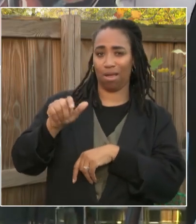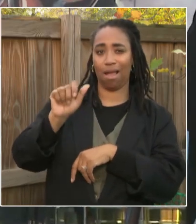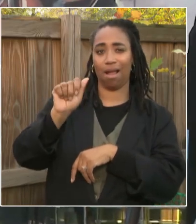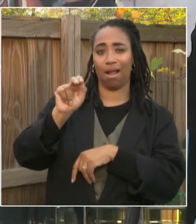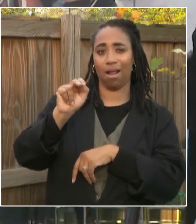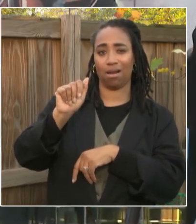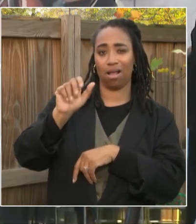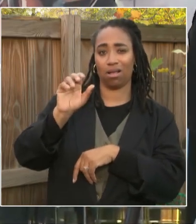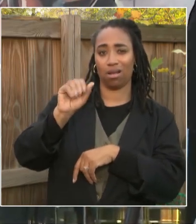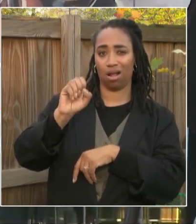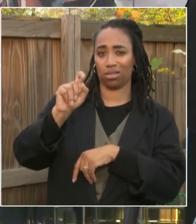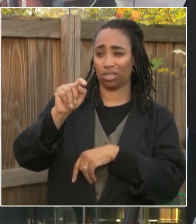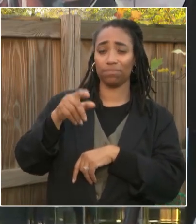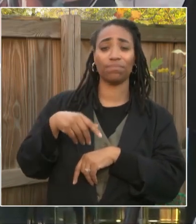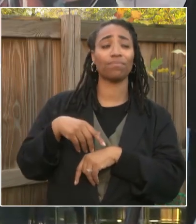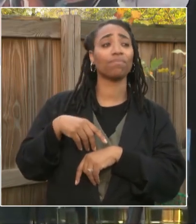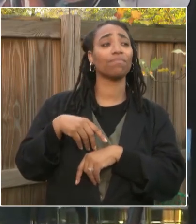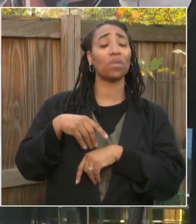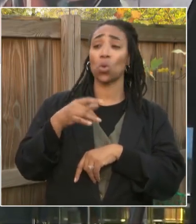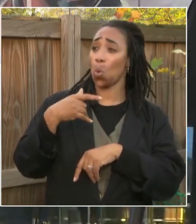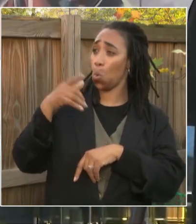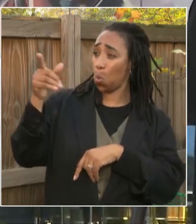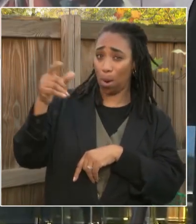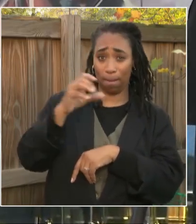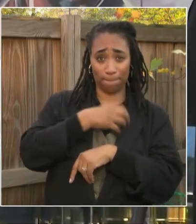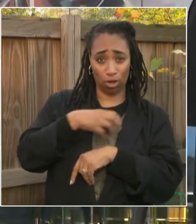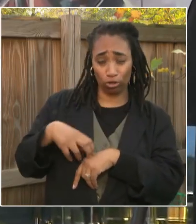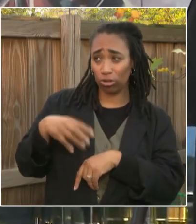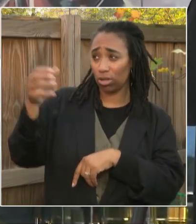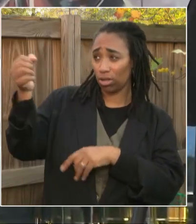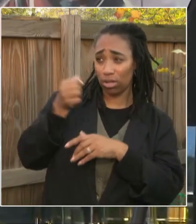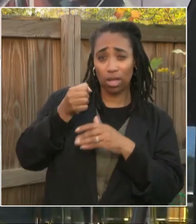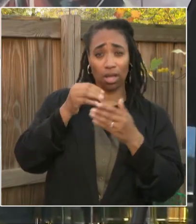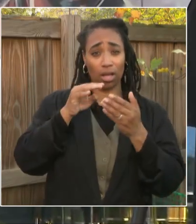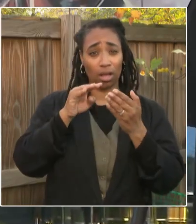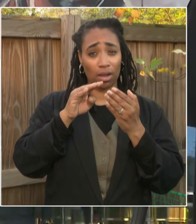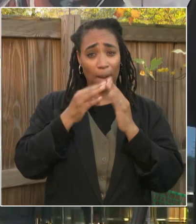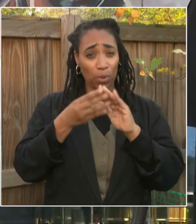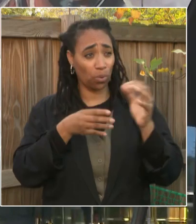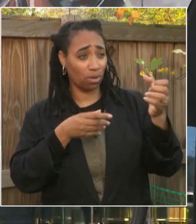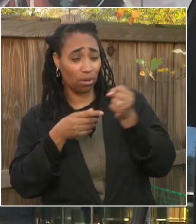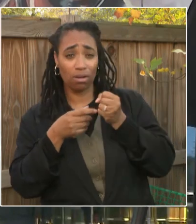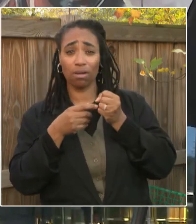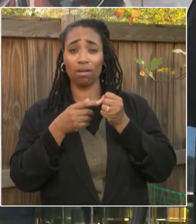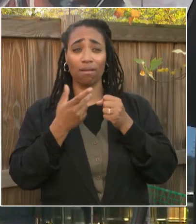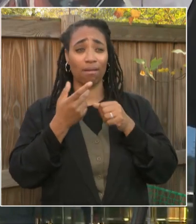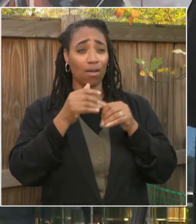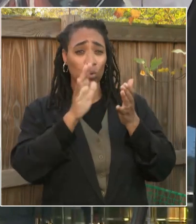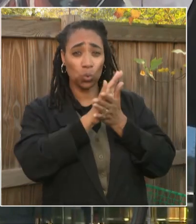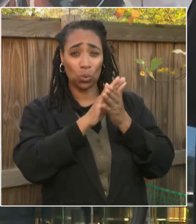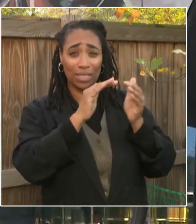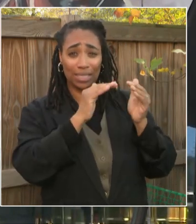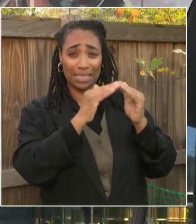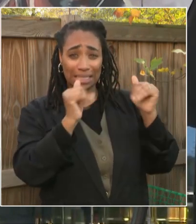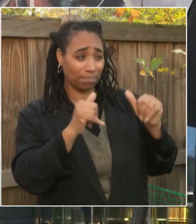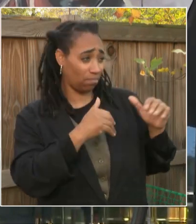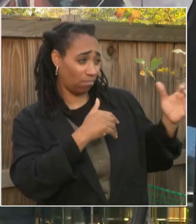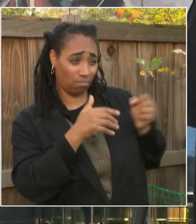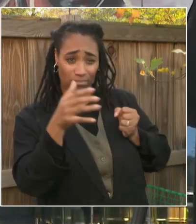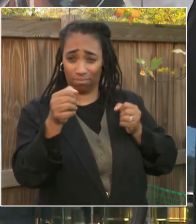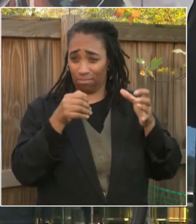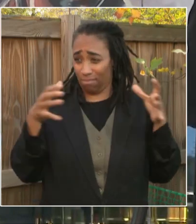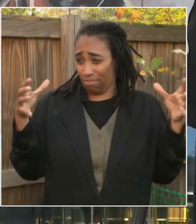school system, et cetera, et cetera. What transpired in Anacostia Park was also a breeding ground for local